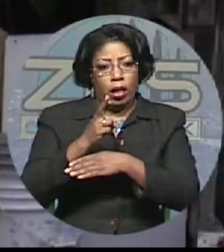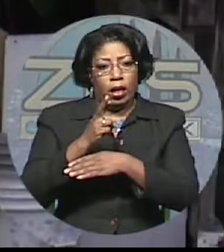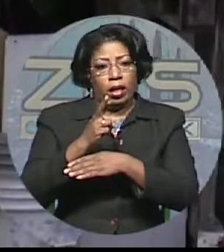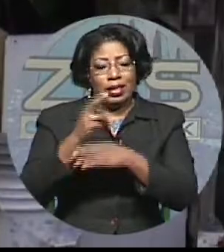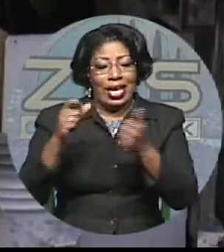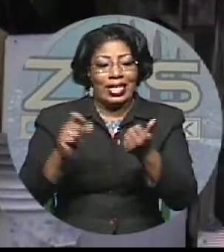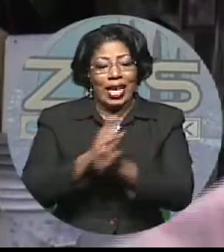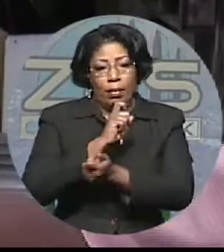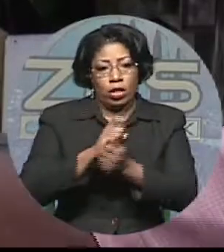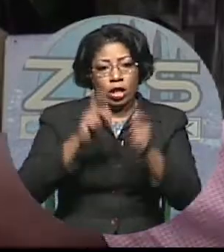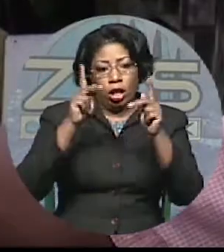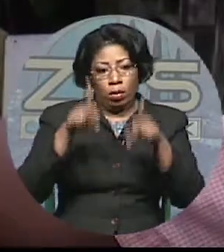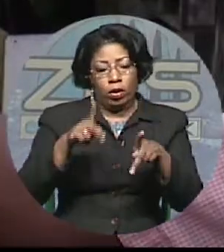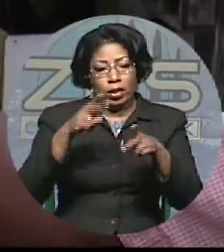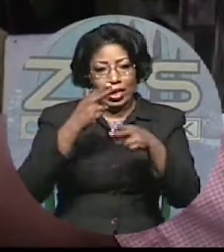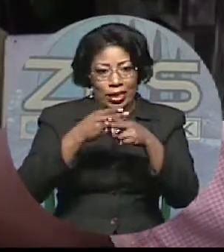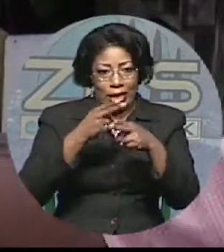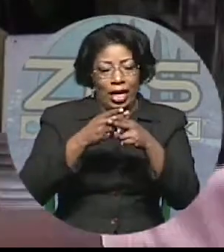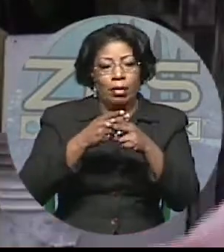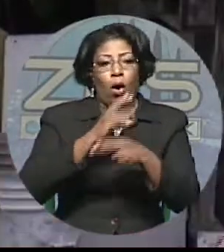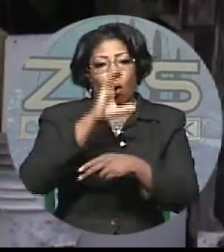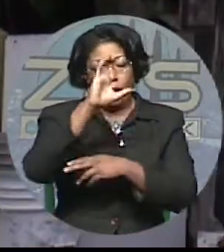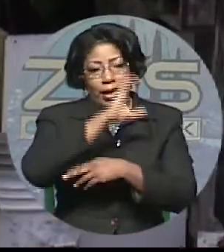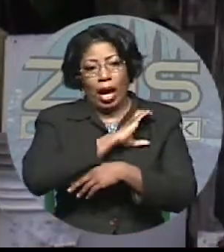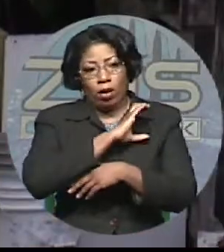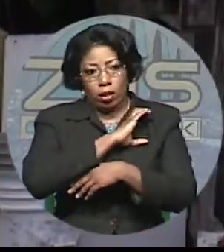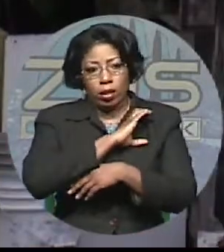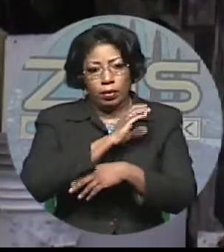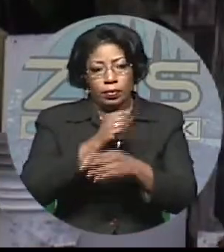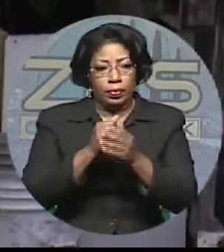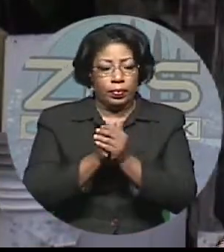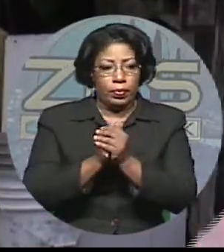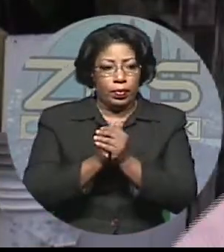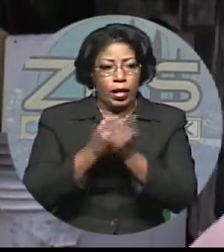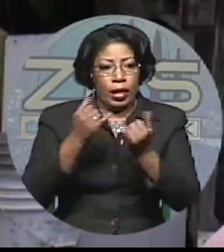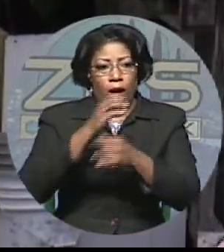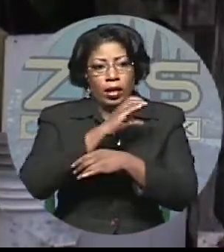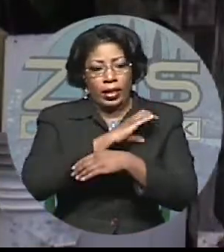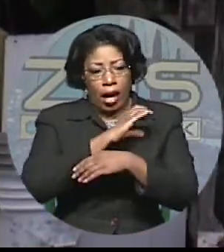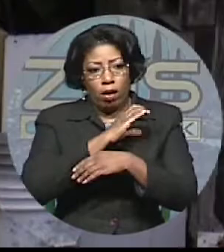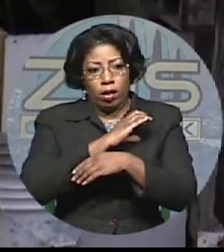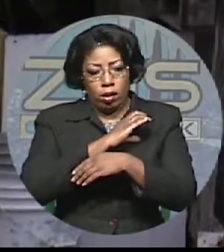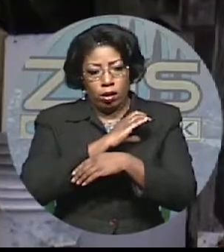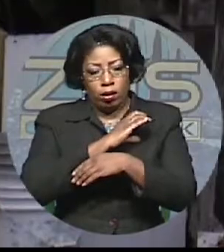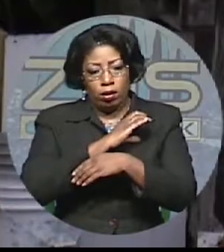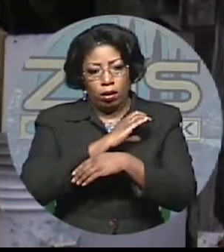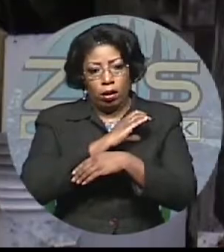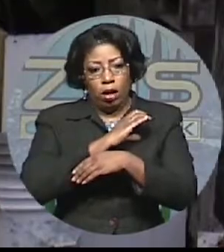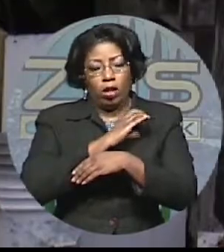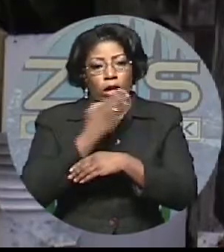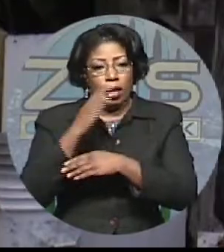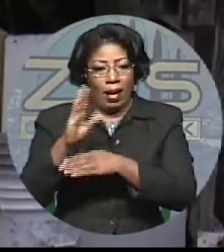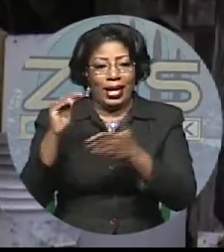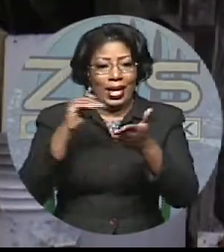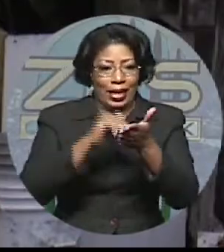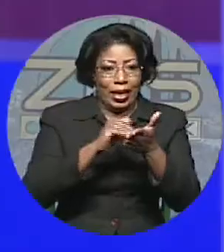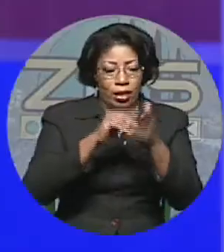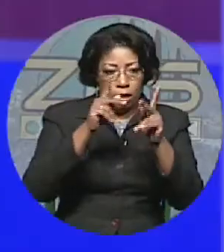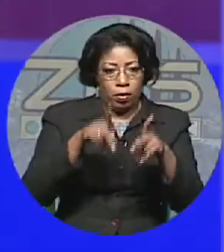We wonder about young fellas shooting one another down. Well, character assassination is as bad and